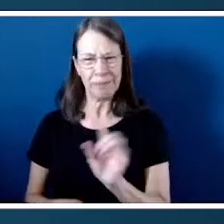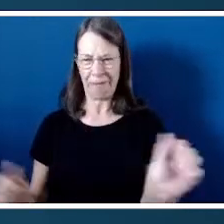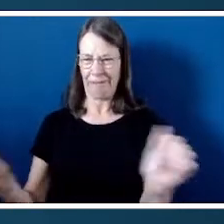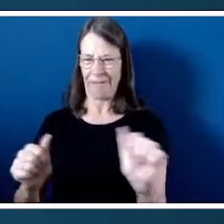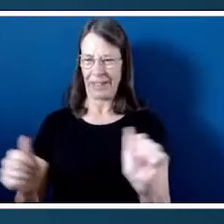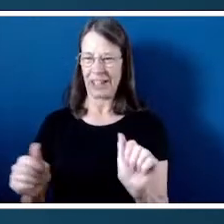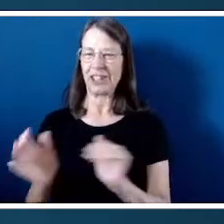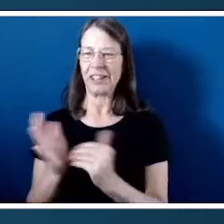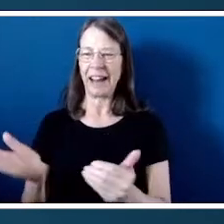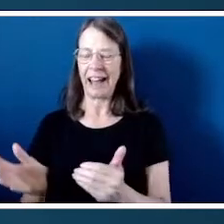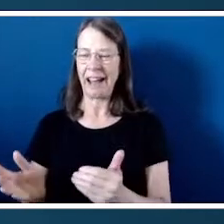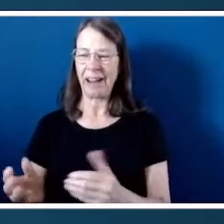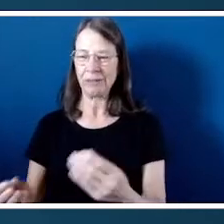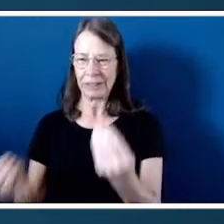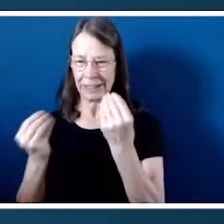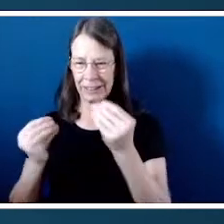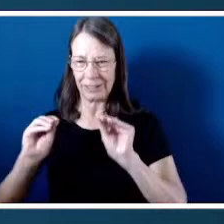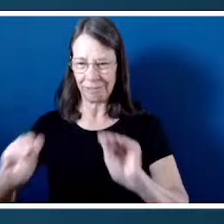It nevertheless